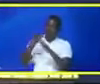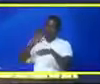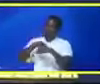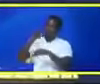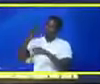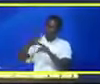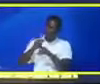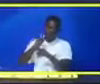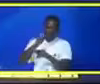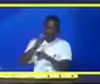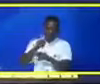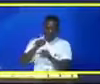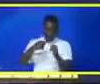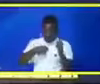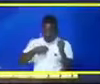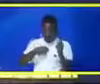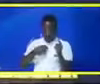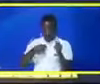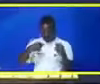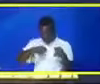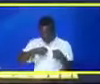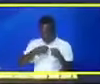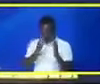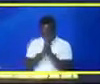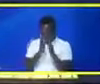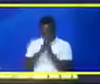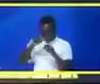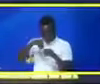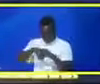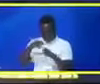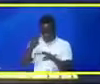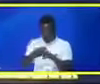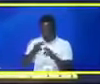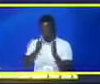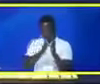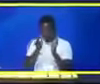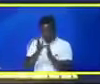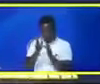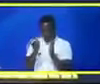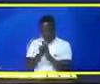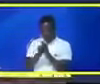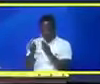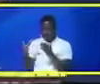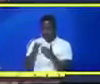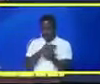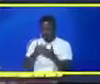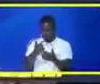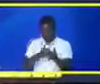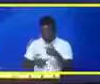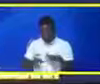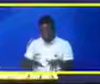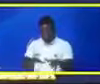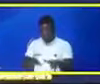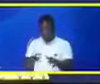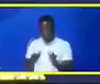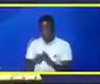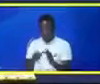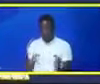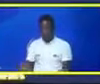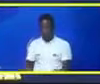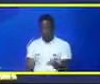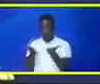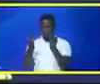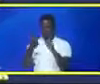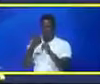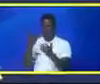name. I am praying in the name of Jesus that no generation will arise from Ghana